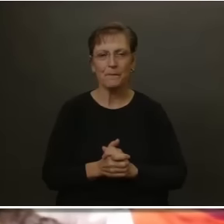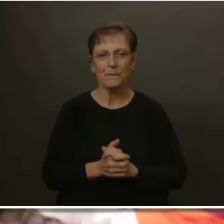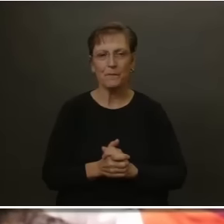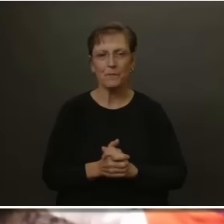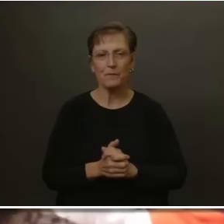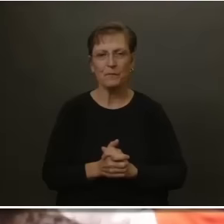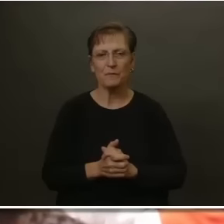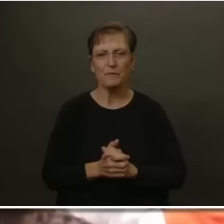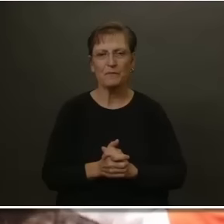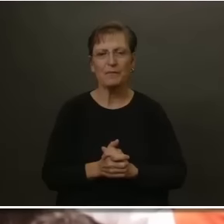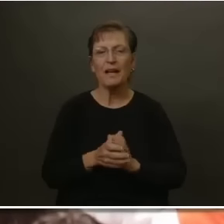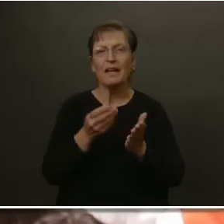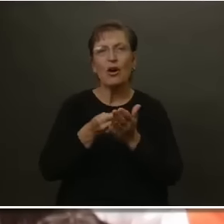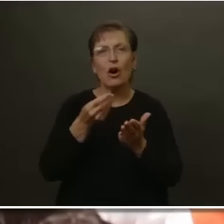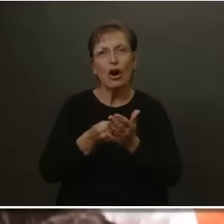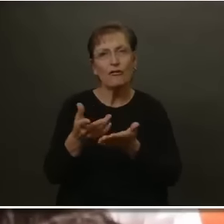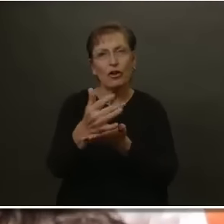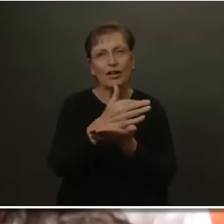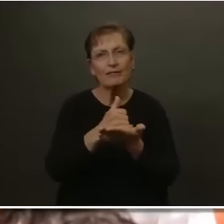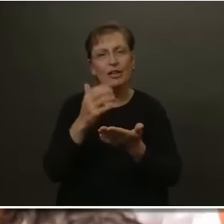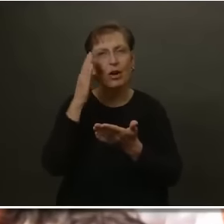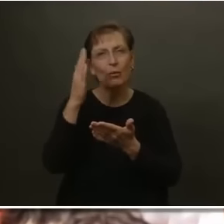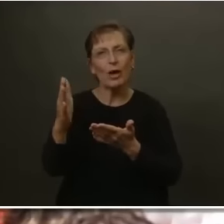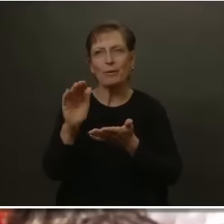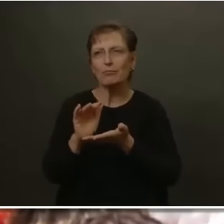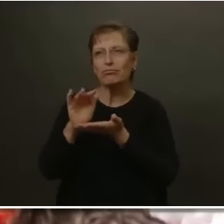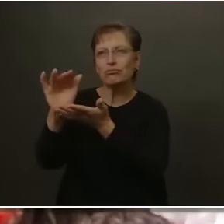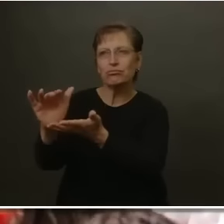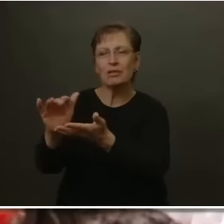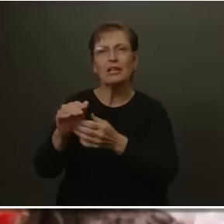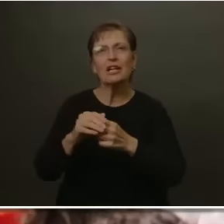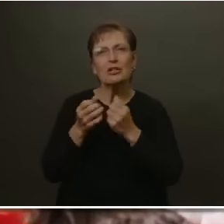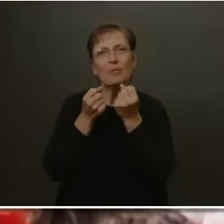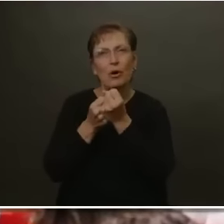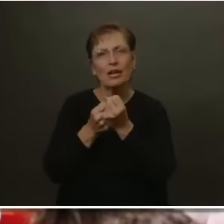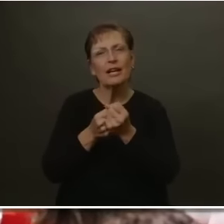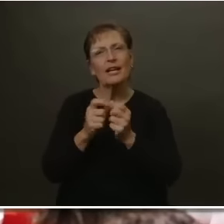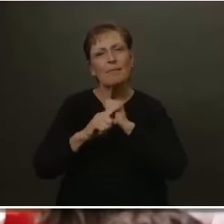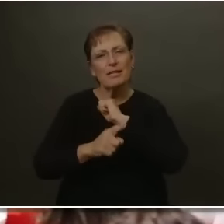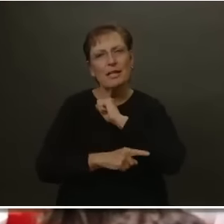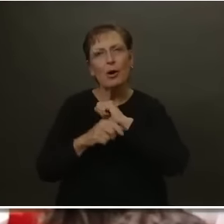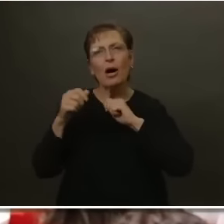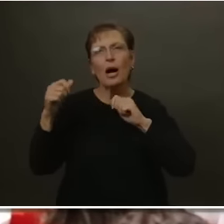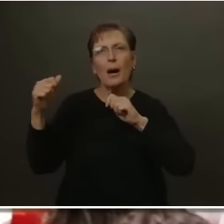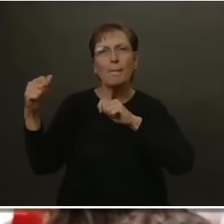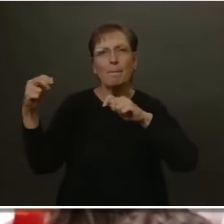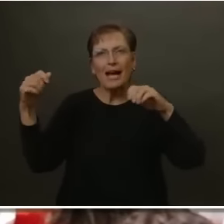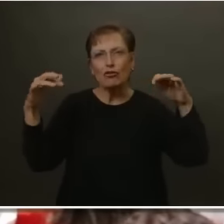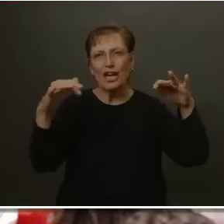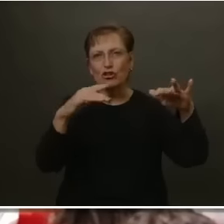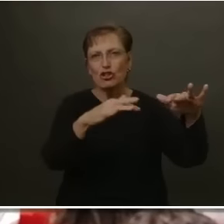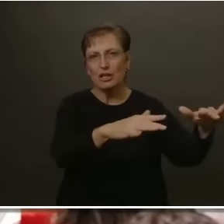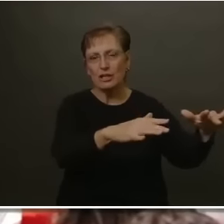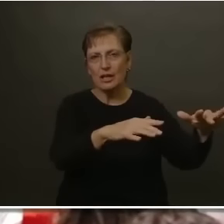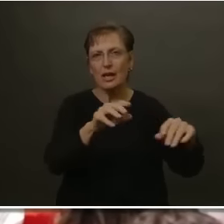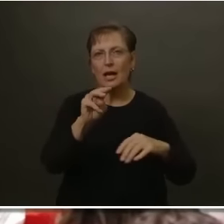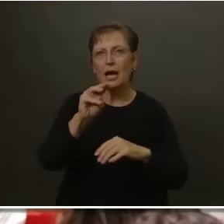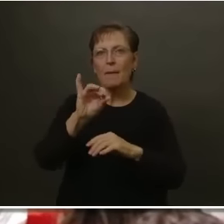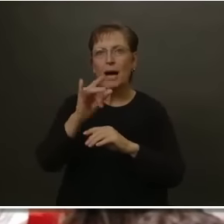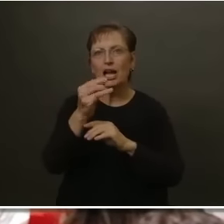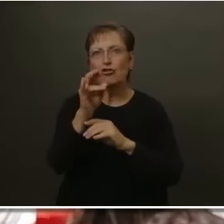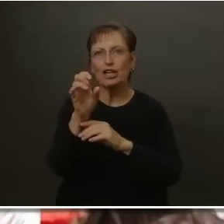The offering today will go to support Episcopal Migration Ministries. Please be generous, particularly